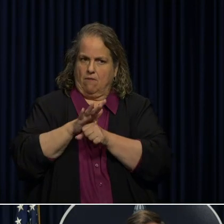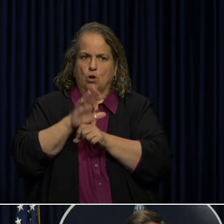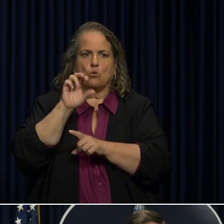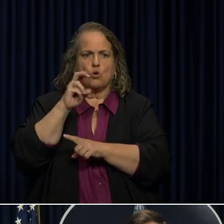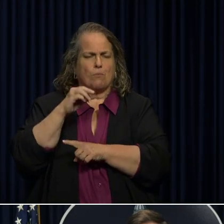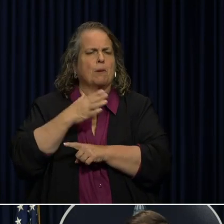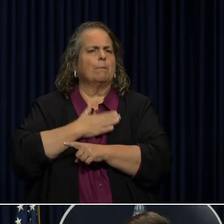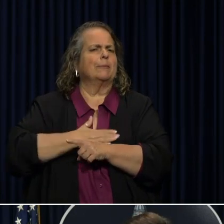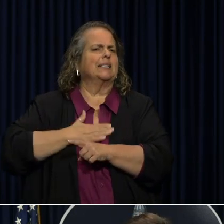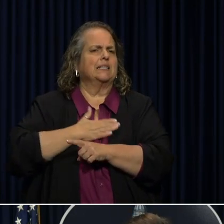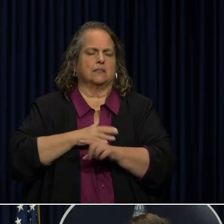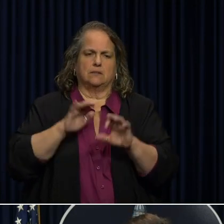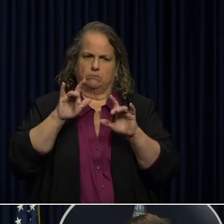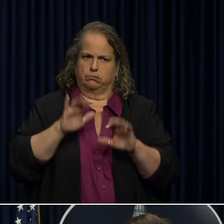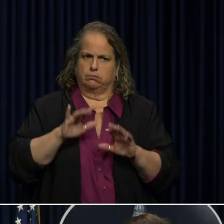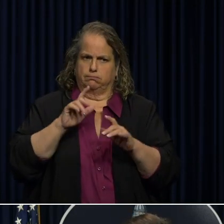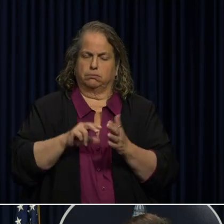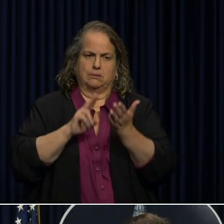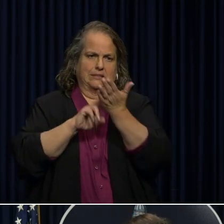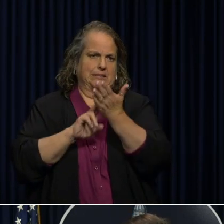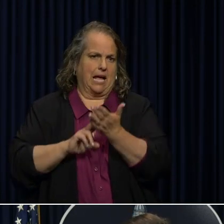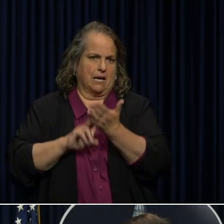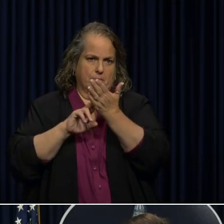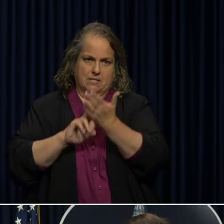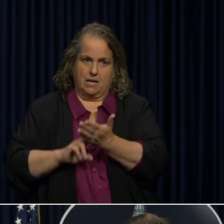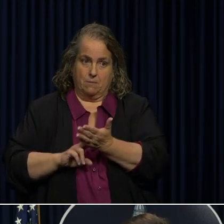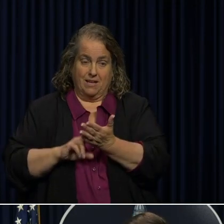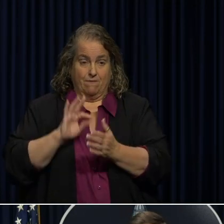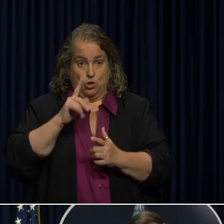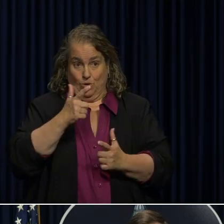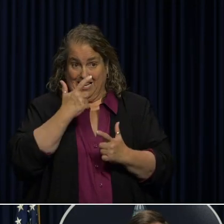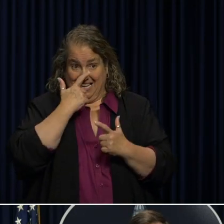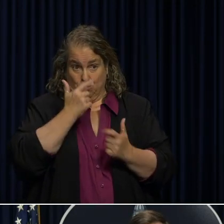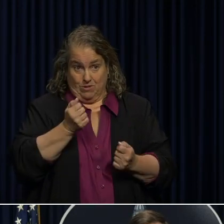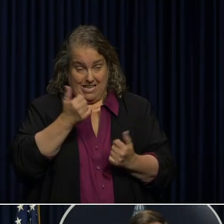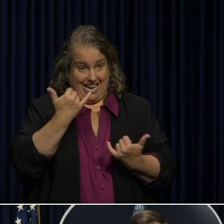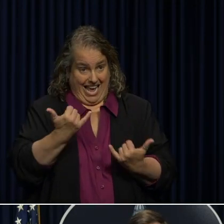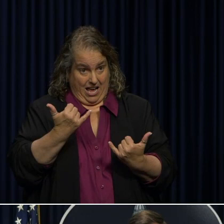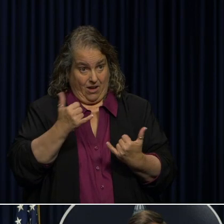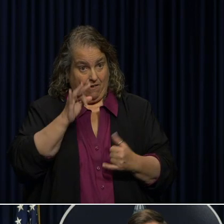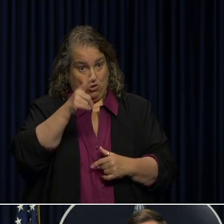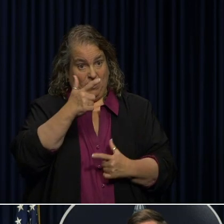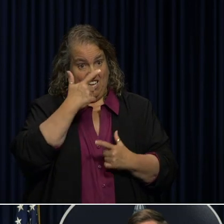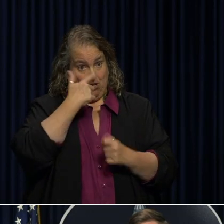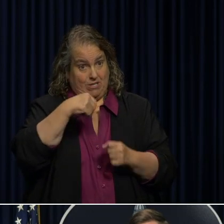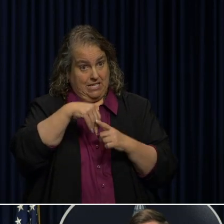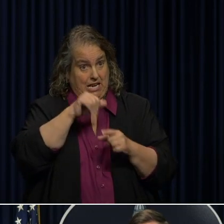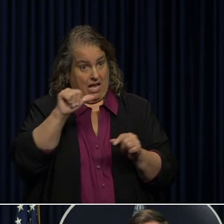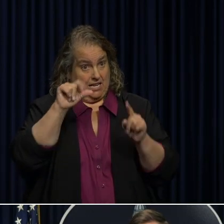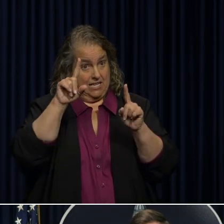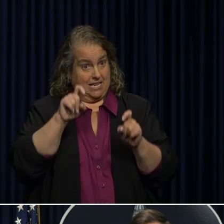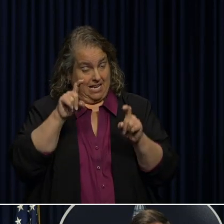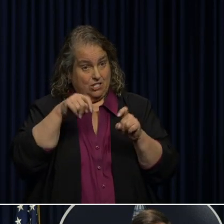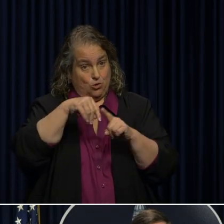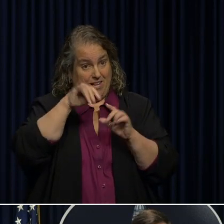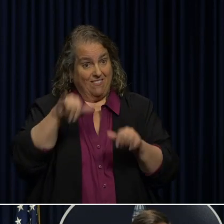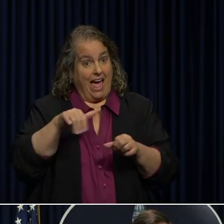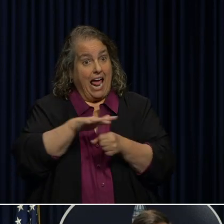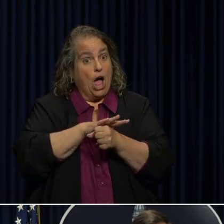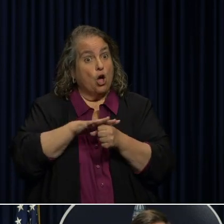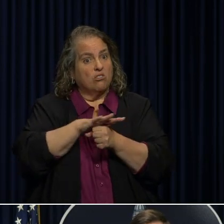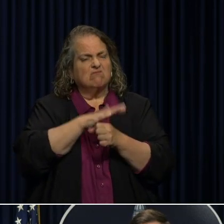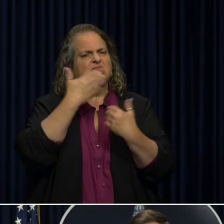up. So at this point, if you are interested in a test and you are in those regions, sign